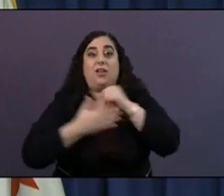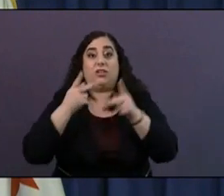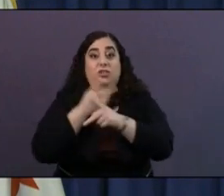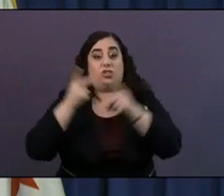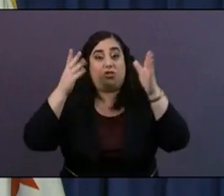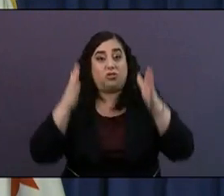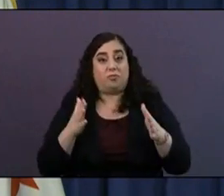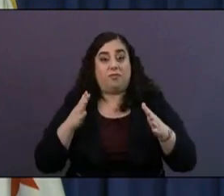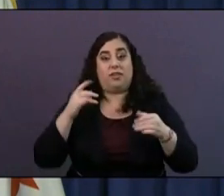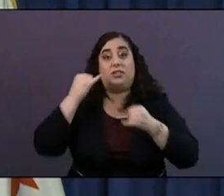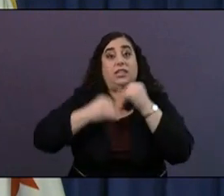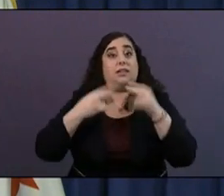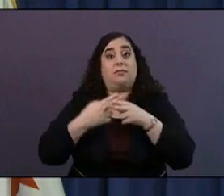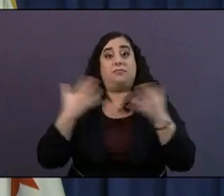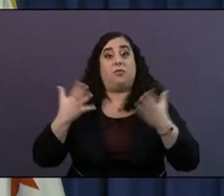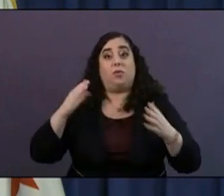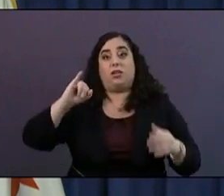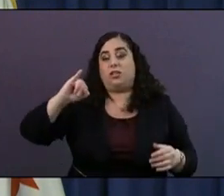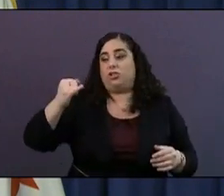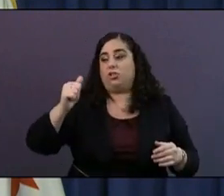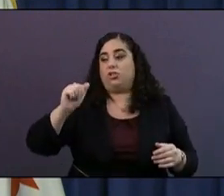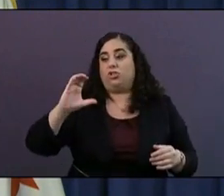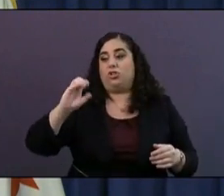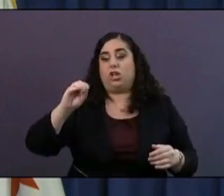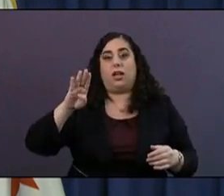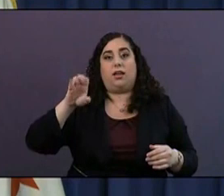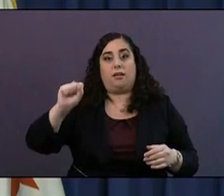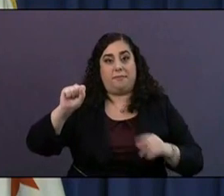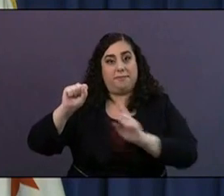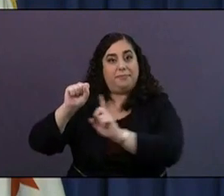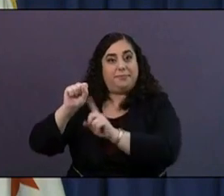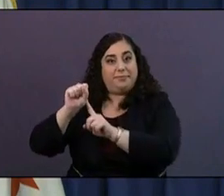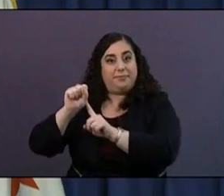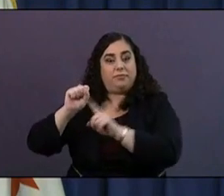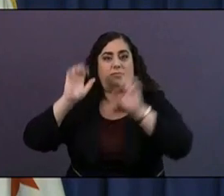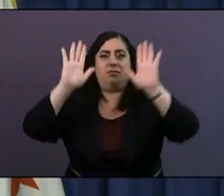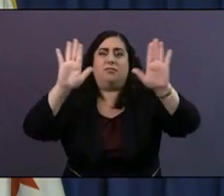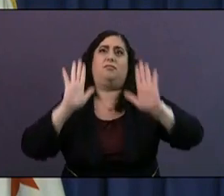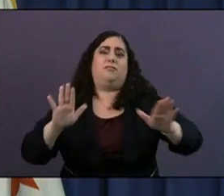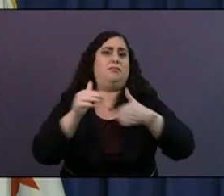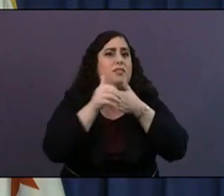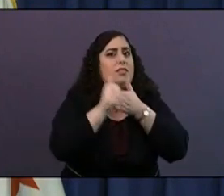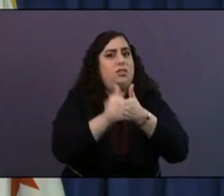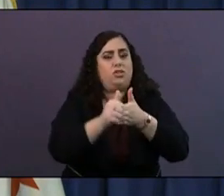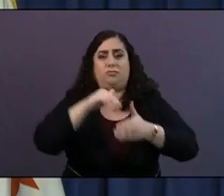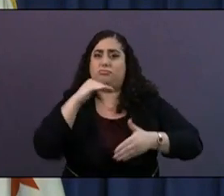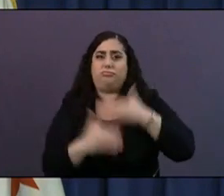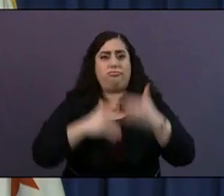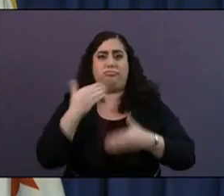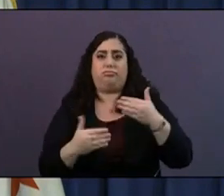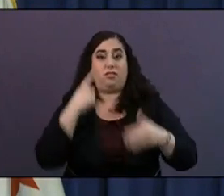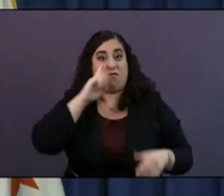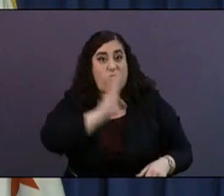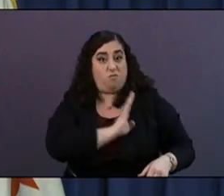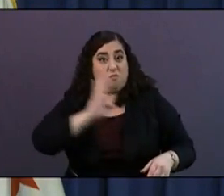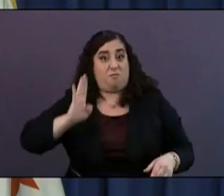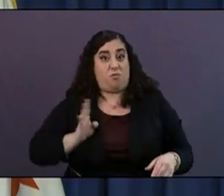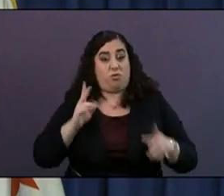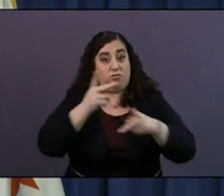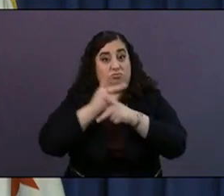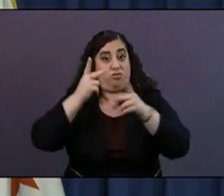been a tremendous leader at the County Board of Supervisors in terms of our ability to help have